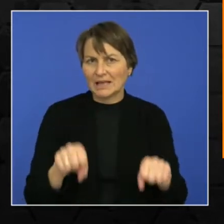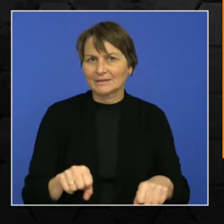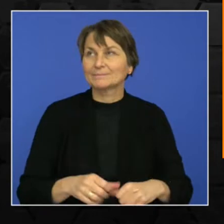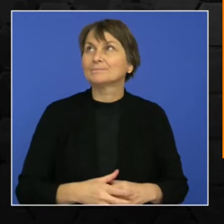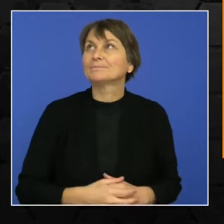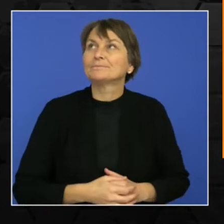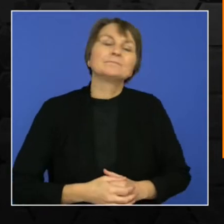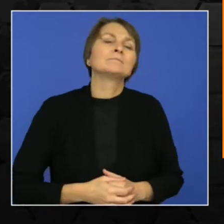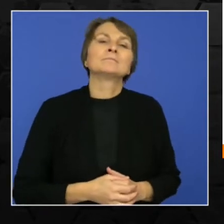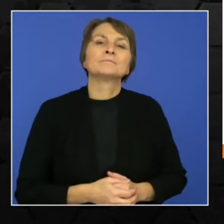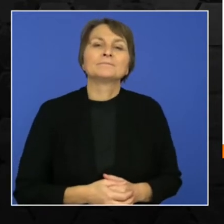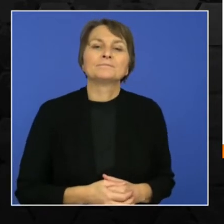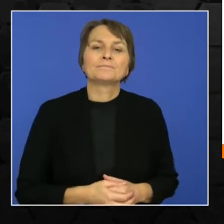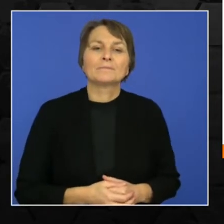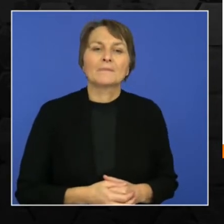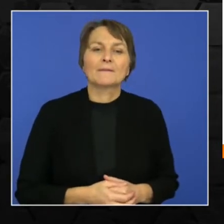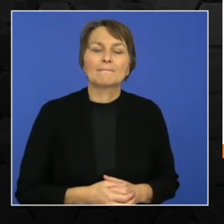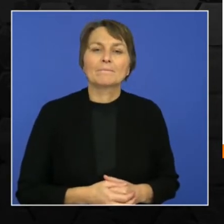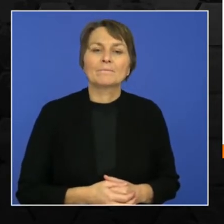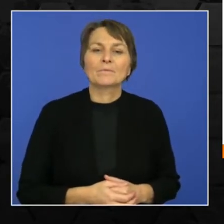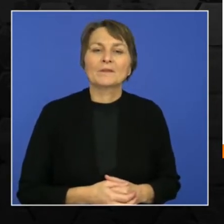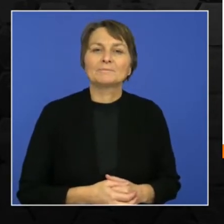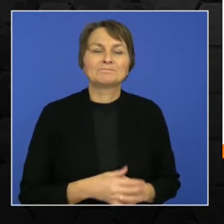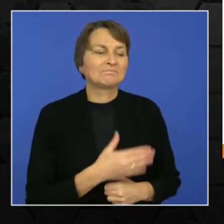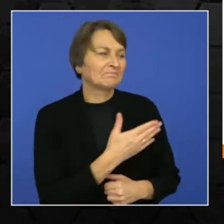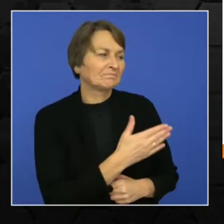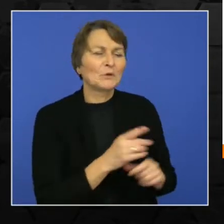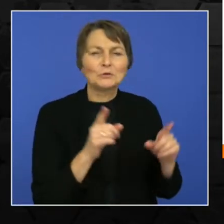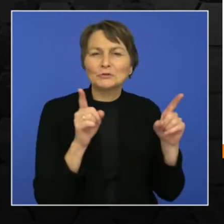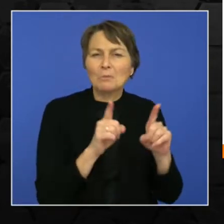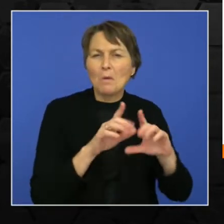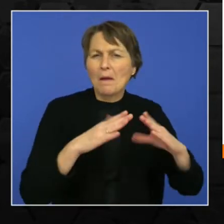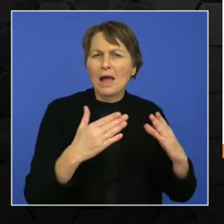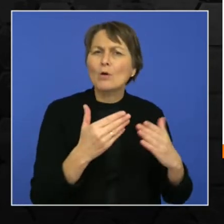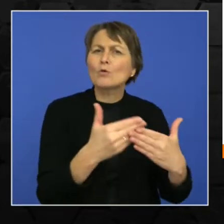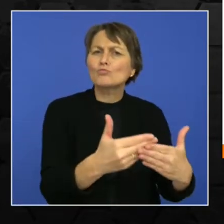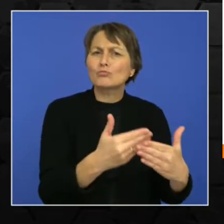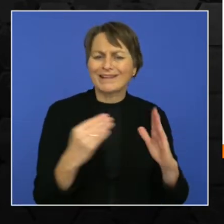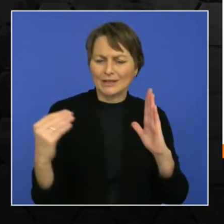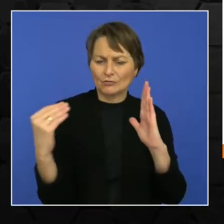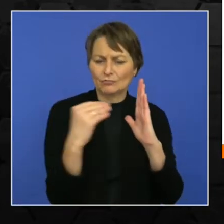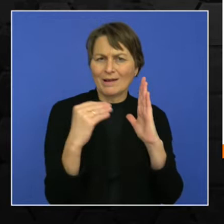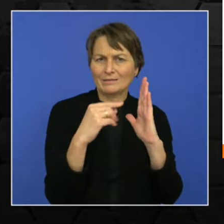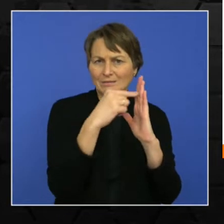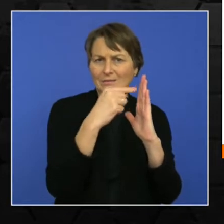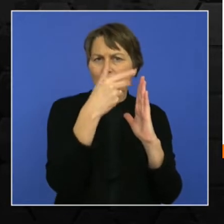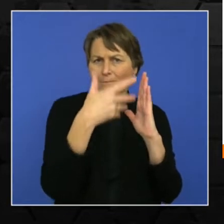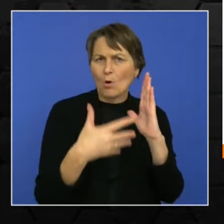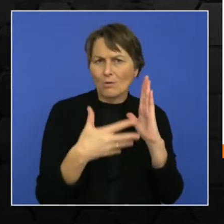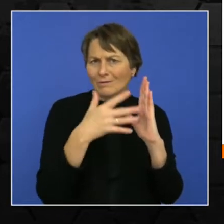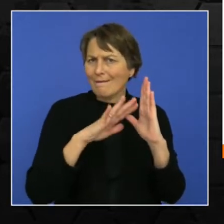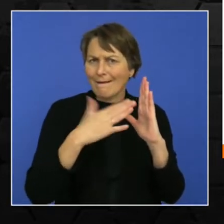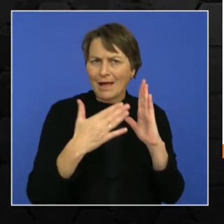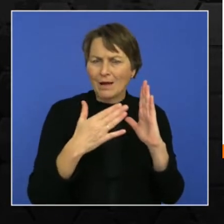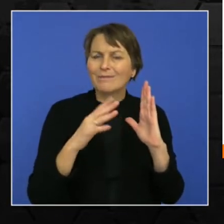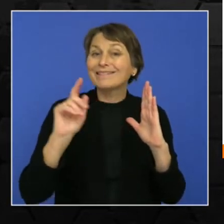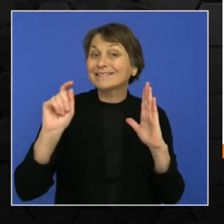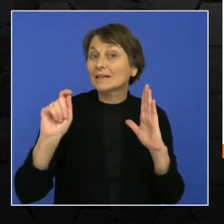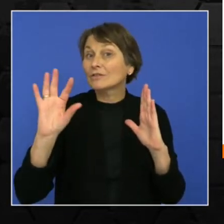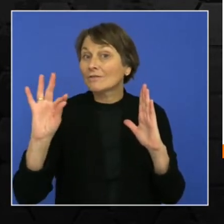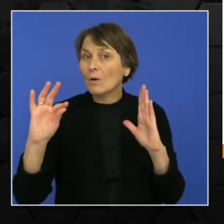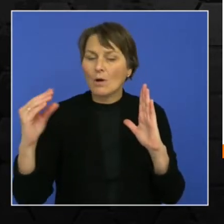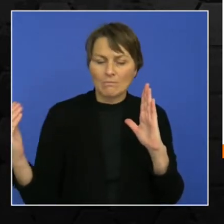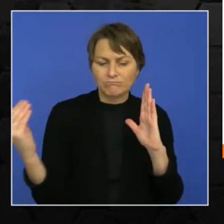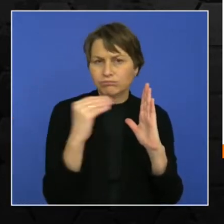So pre-trained model, I'm just giving you a small intro about what is pre-trained, what are the pre-trained model that is there in the TensorFlow Hub. Image classification,